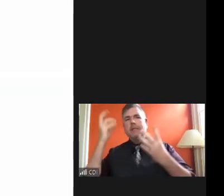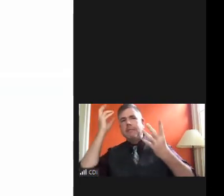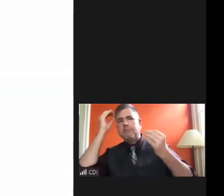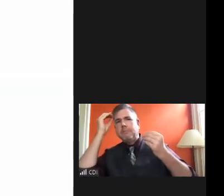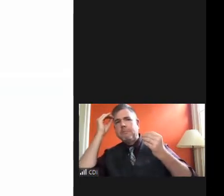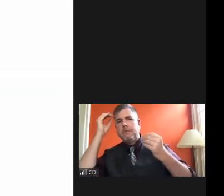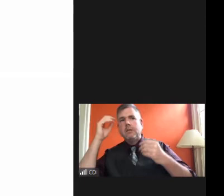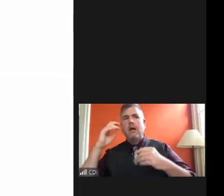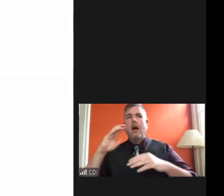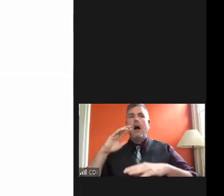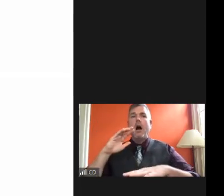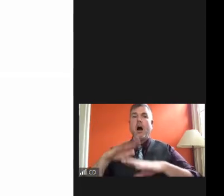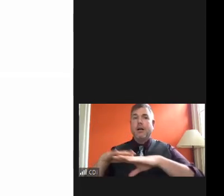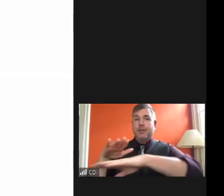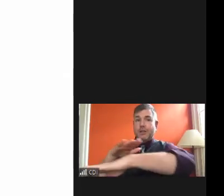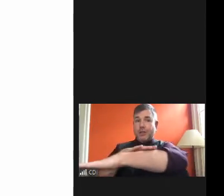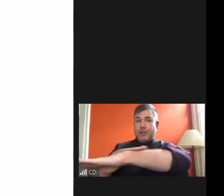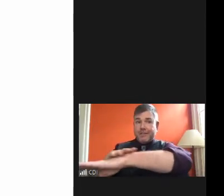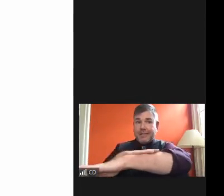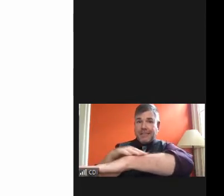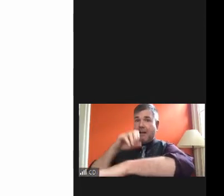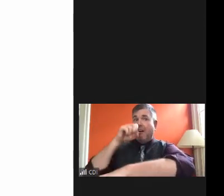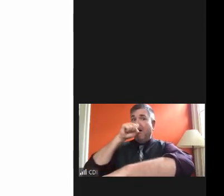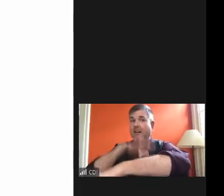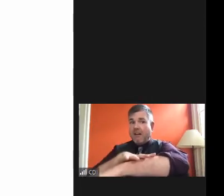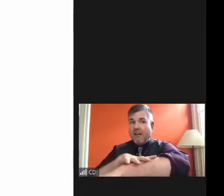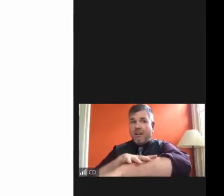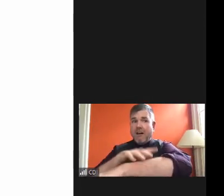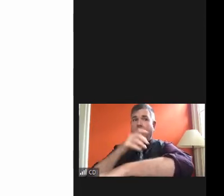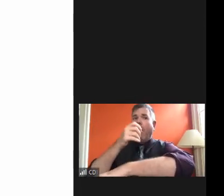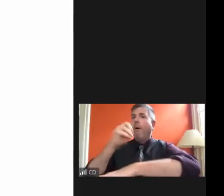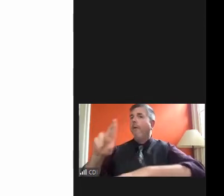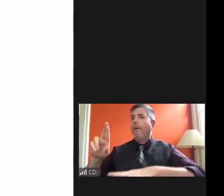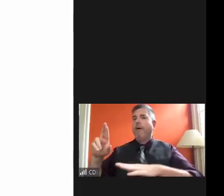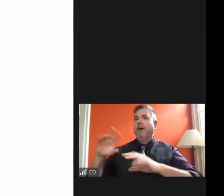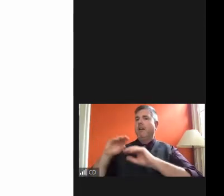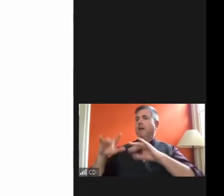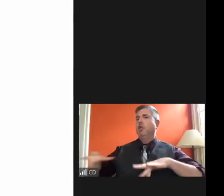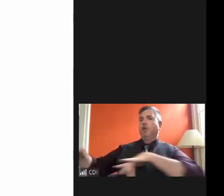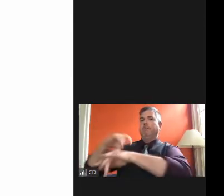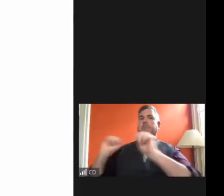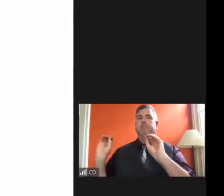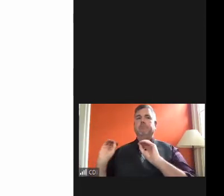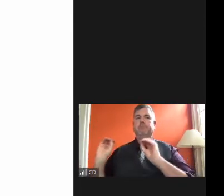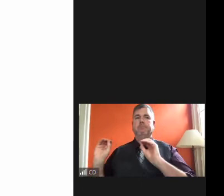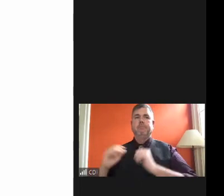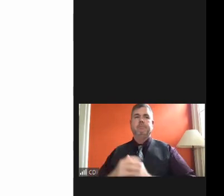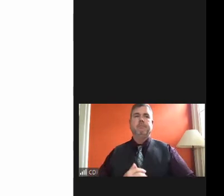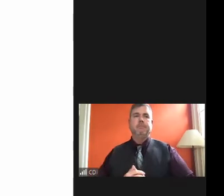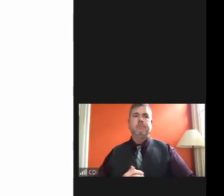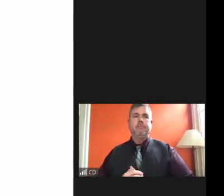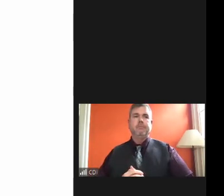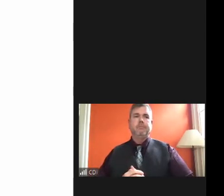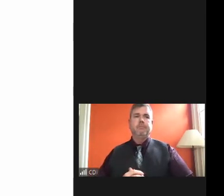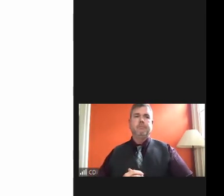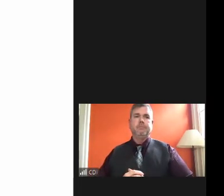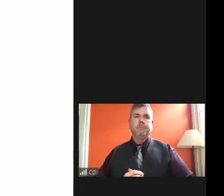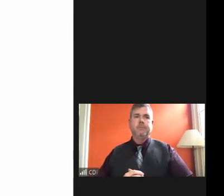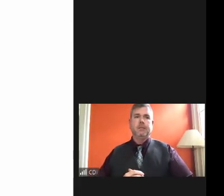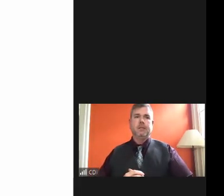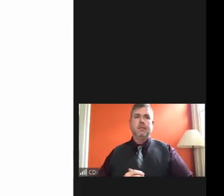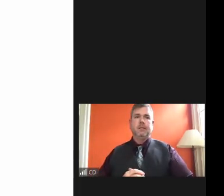other determinant in terms of decision-making for the shelter in place is the law. And as the watch